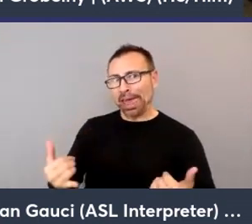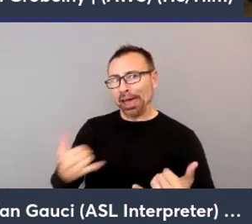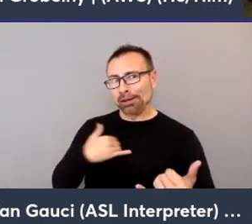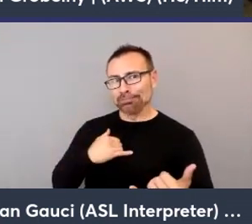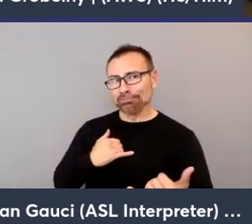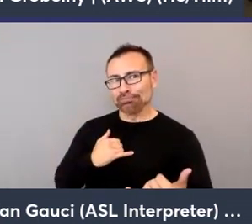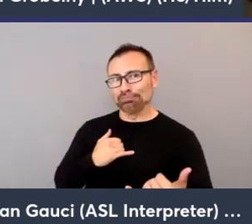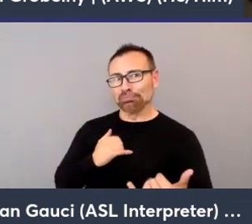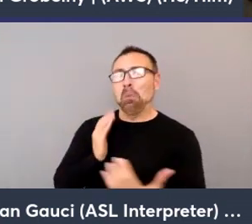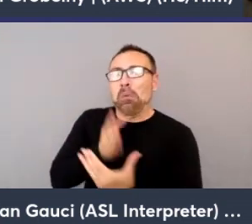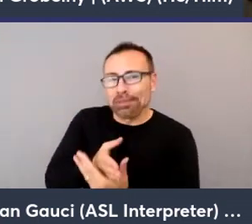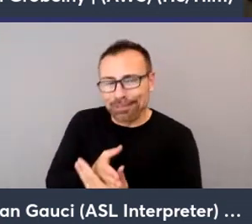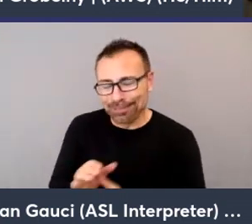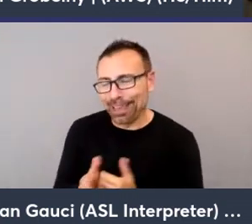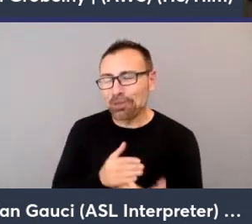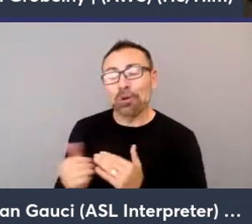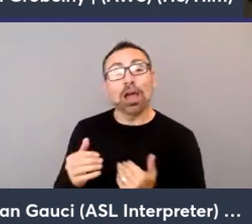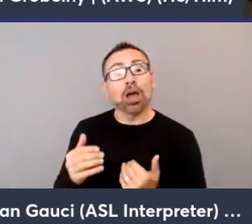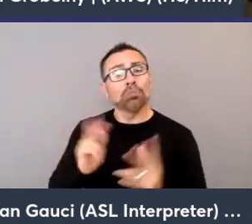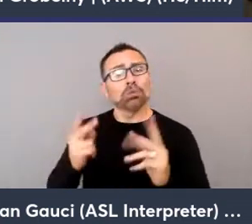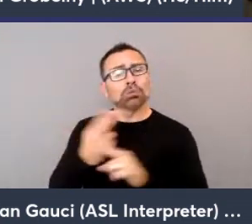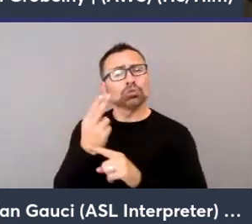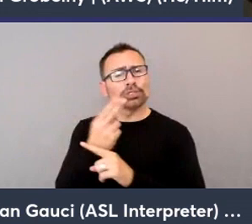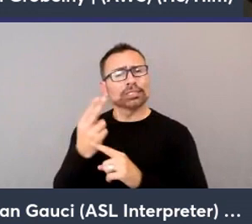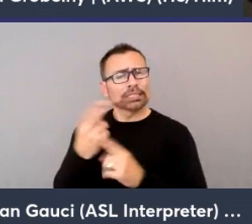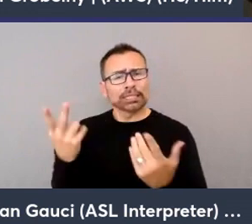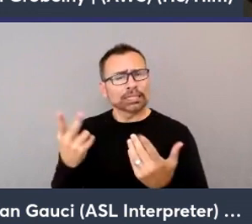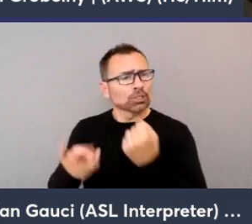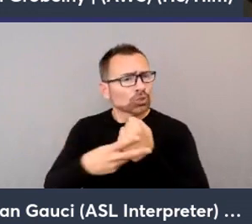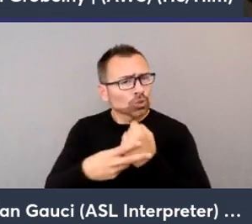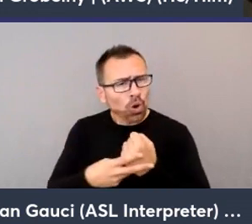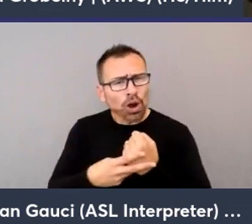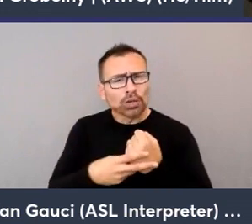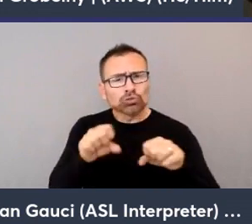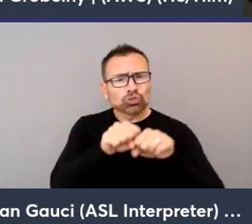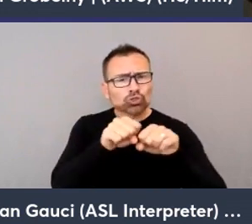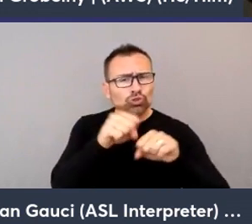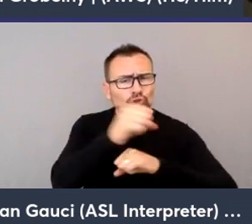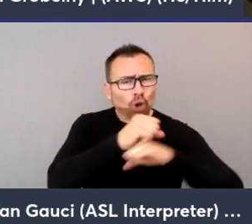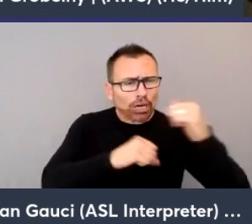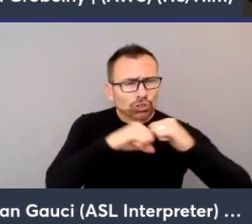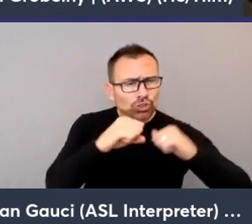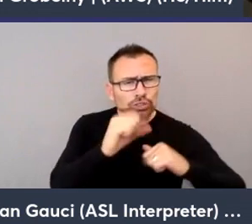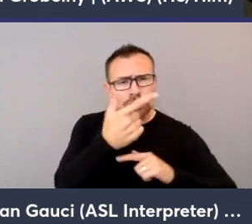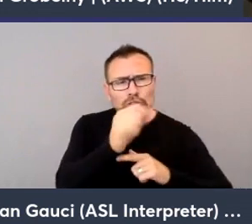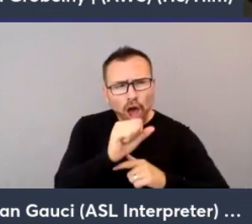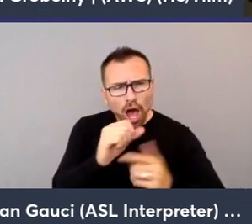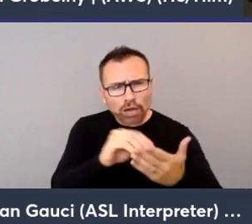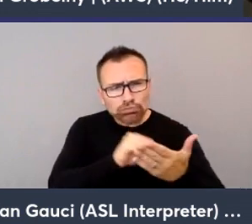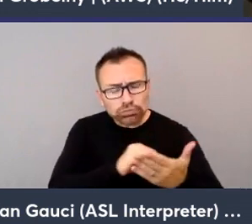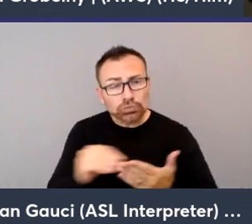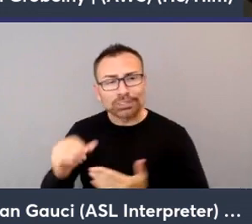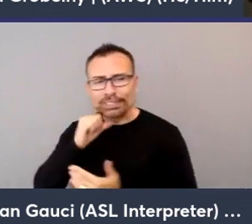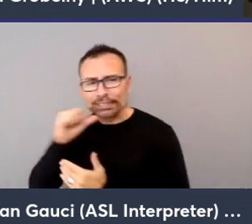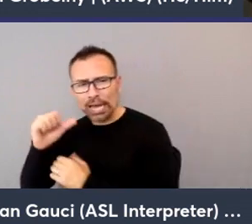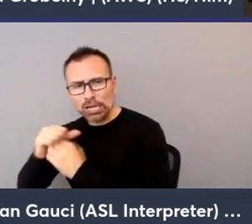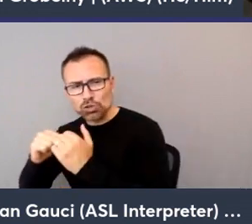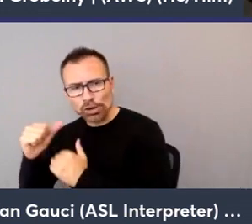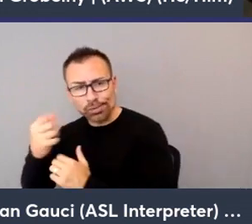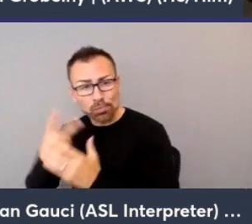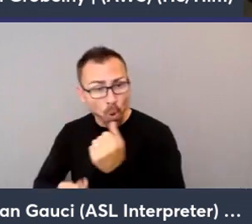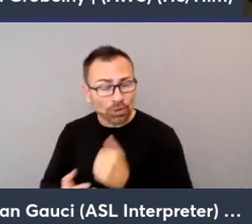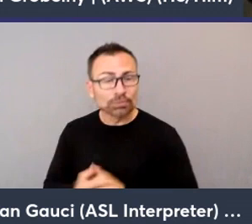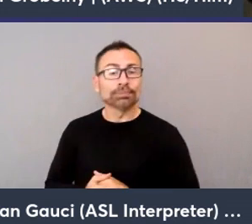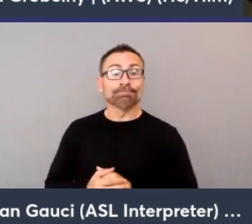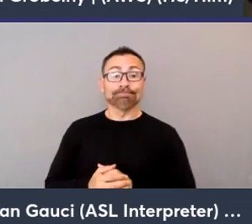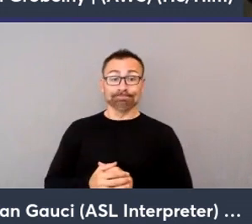Are people using that to store structured logs, unstructured logs, both? Both. Okay. Right.